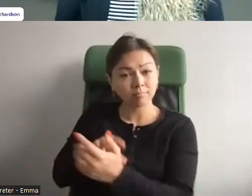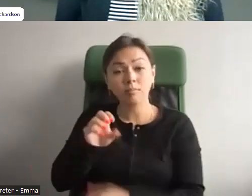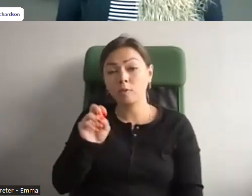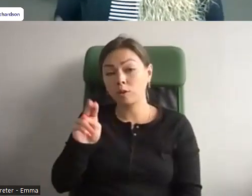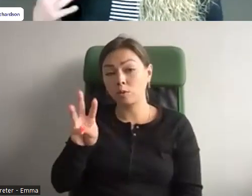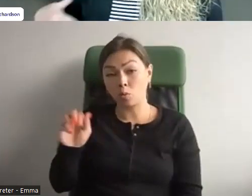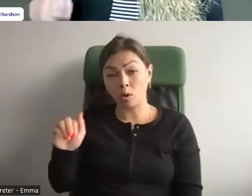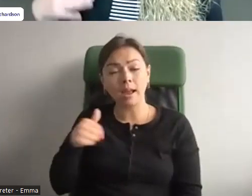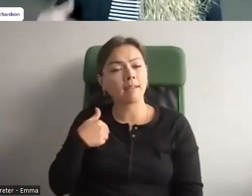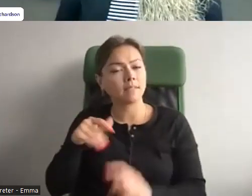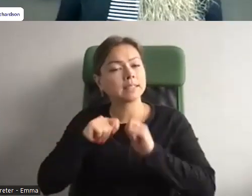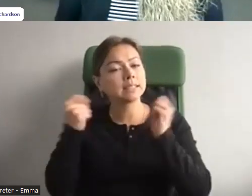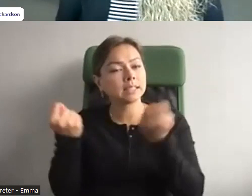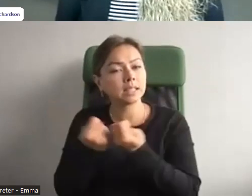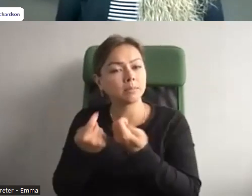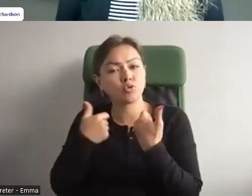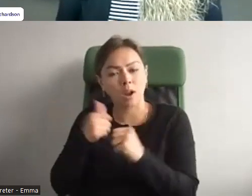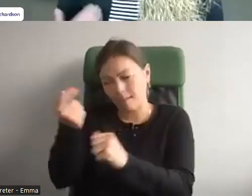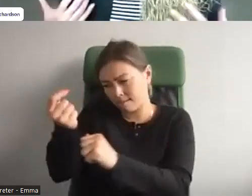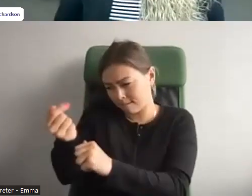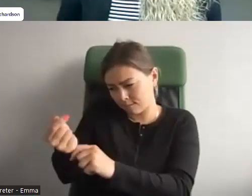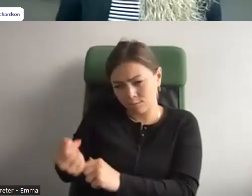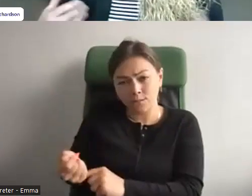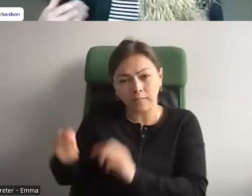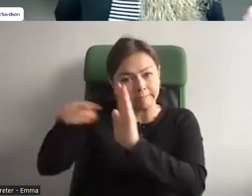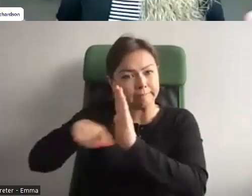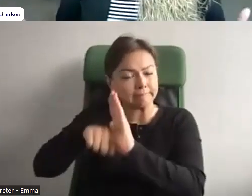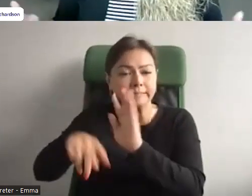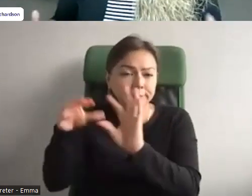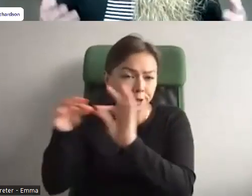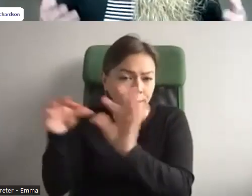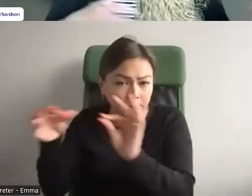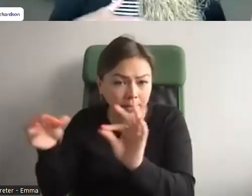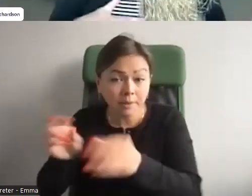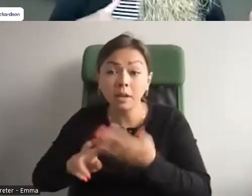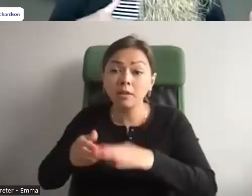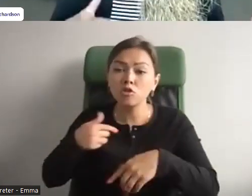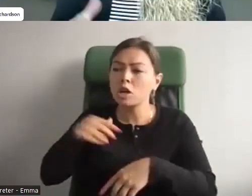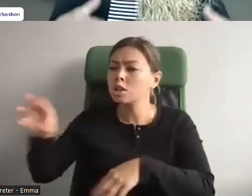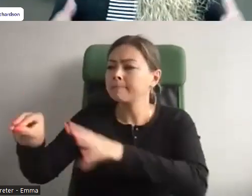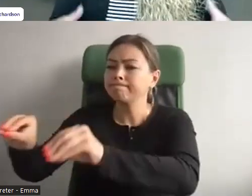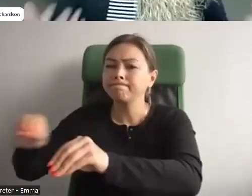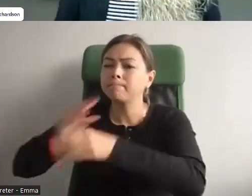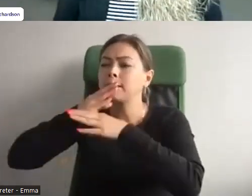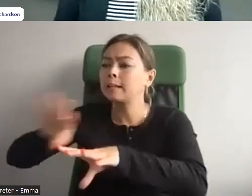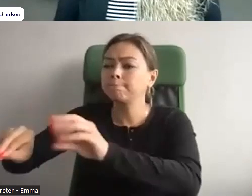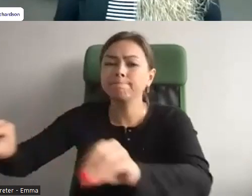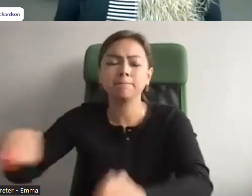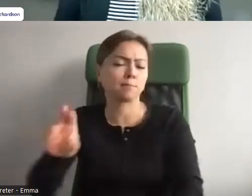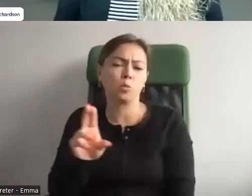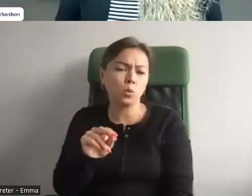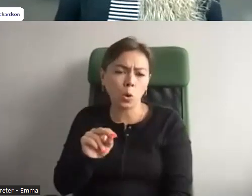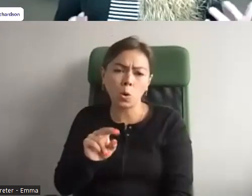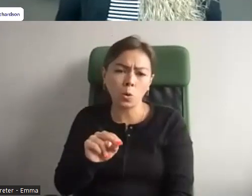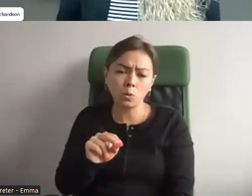that, again, tries to remove those negative comments, and largely not because we're trying to silence people, largely because we don't want folks who have already